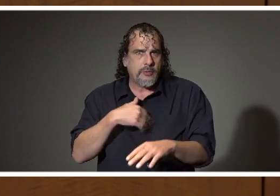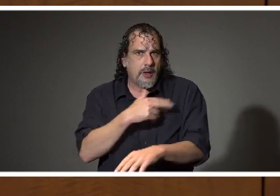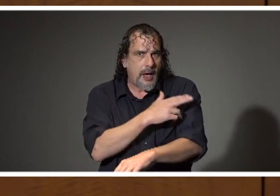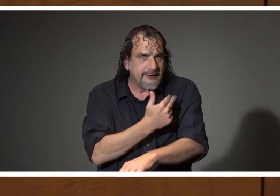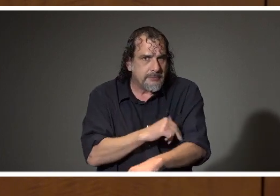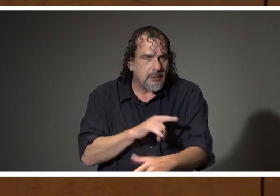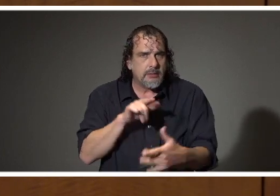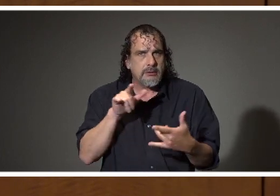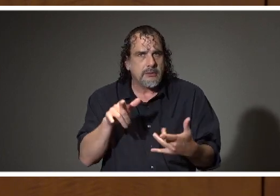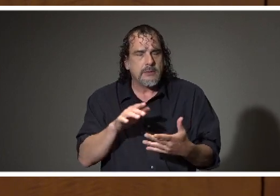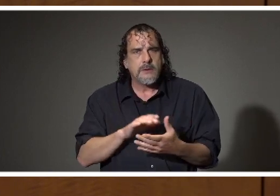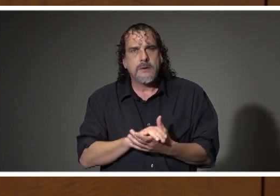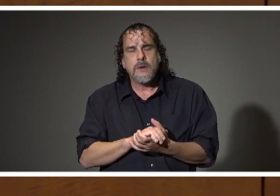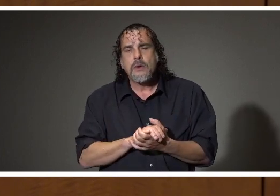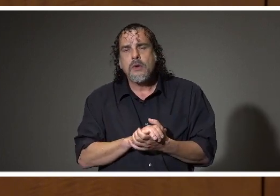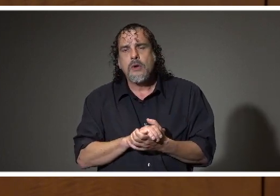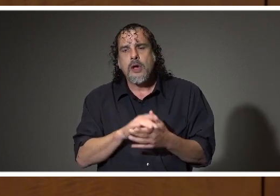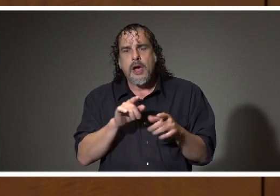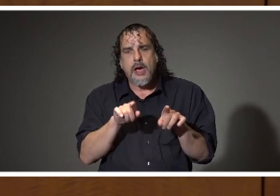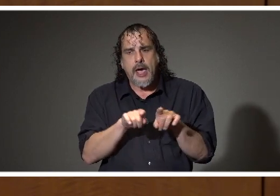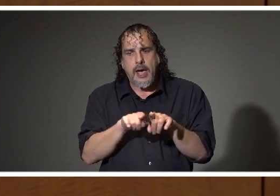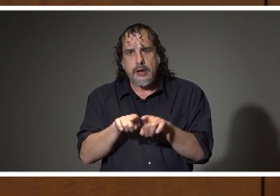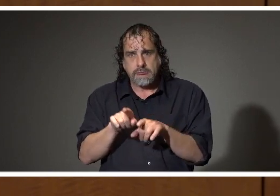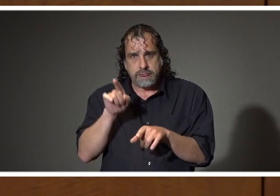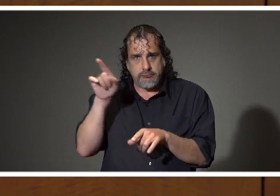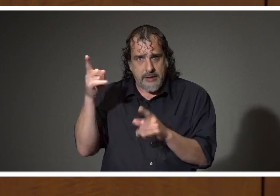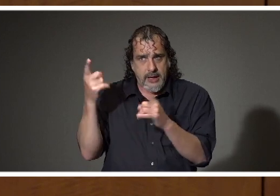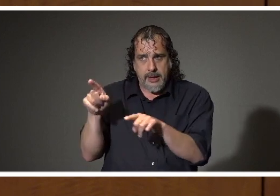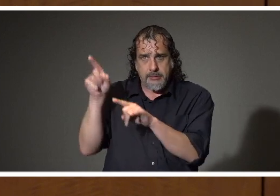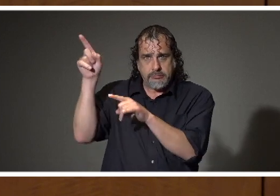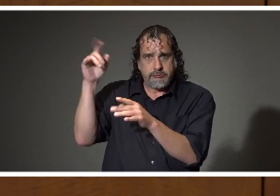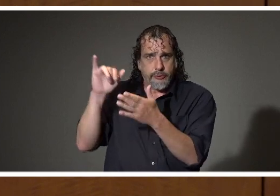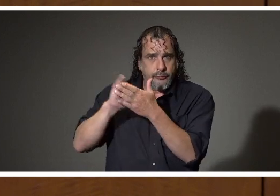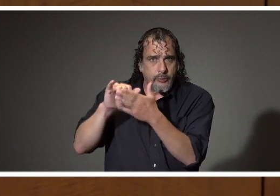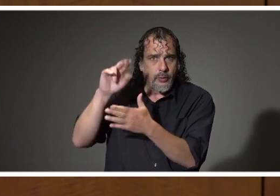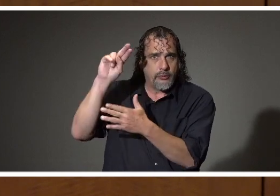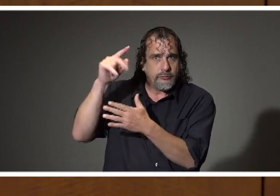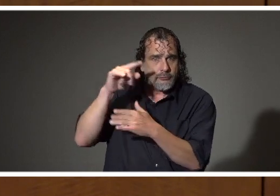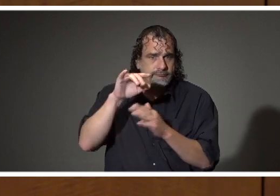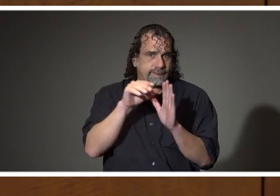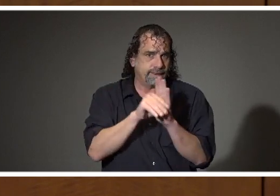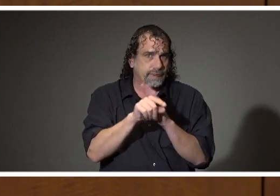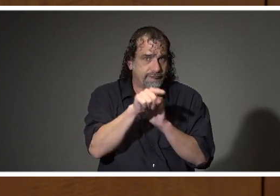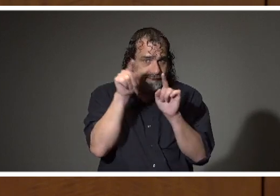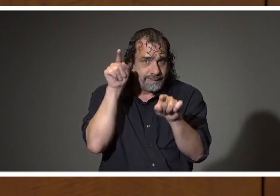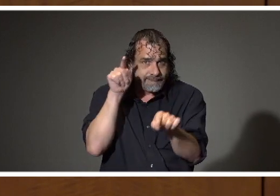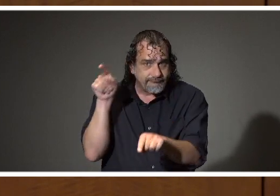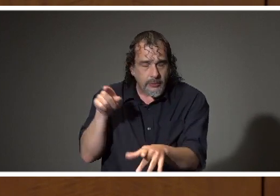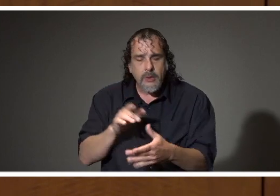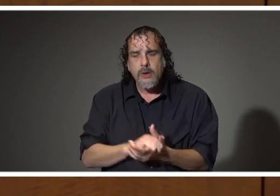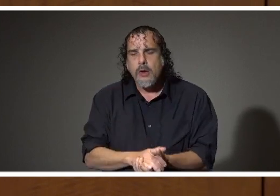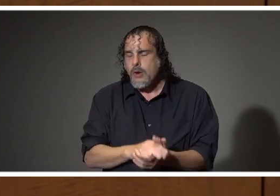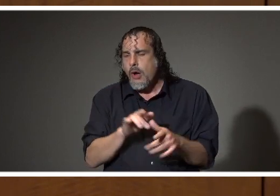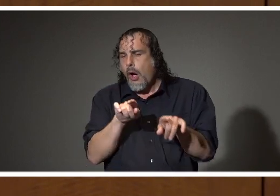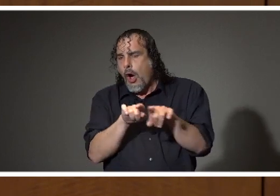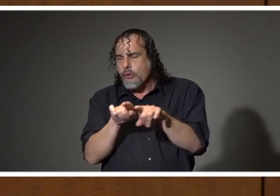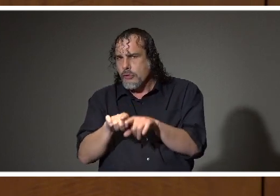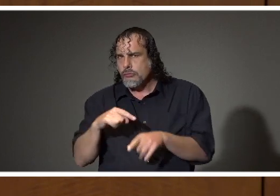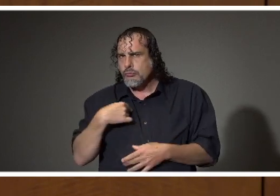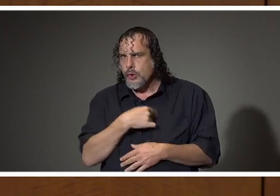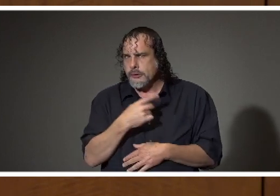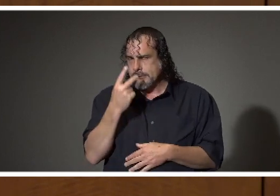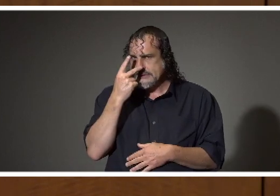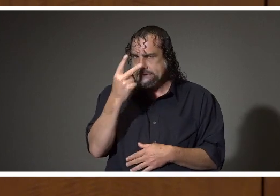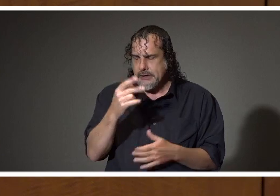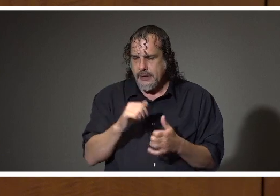system as was the case in those hotspot areas. We're also seeing now that some